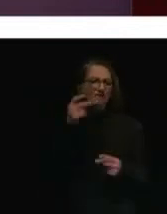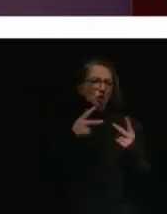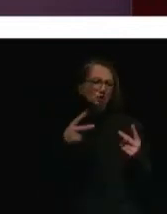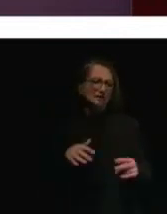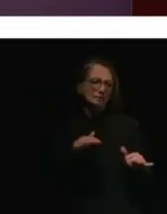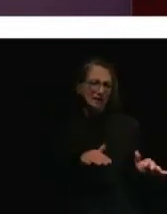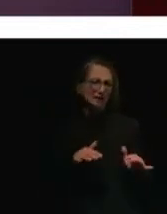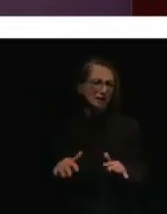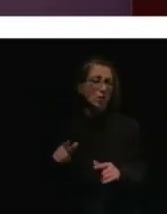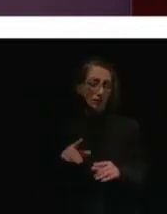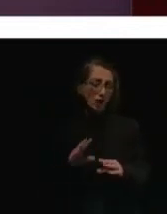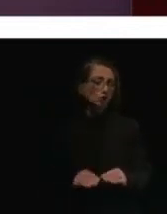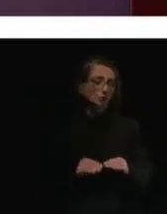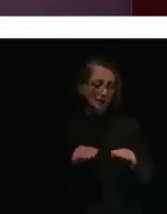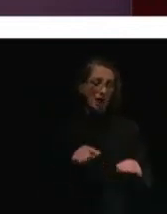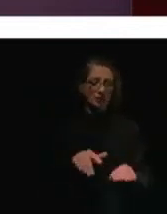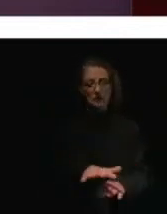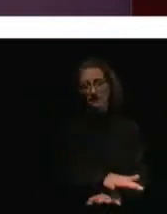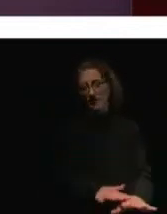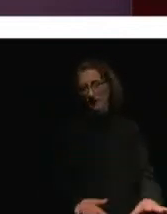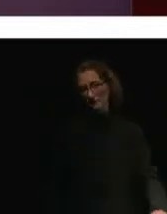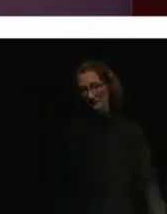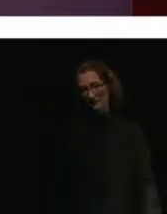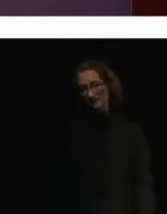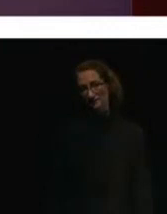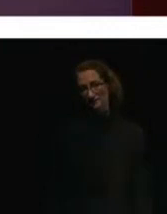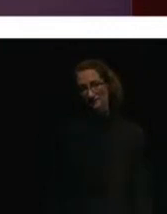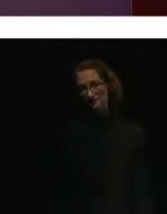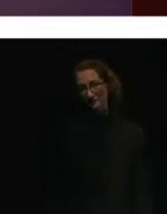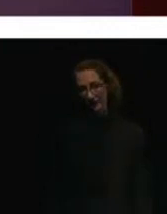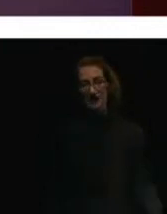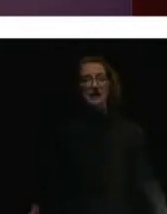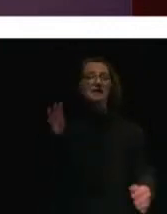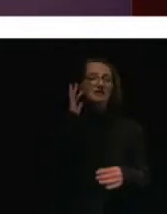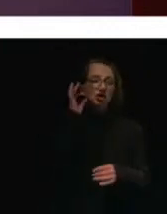You can also transfer this over to this field.